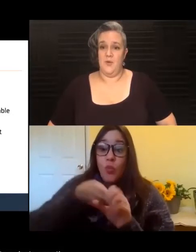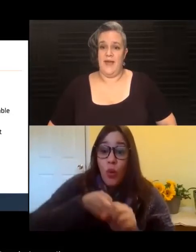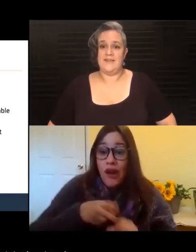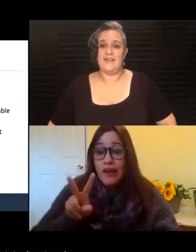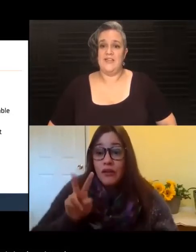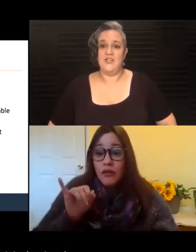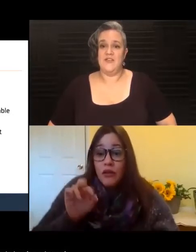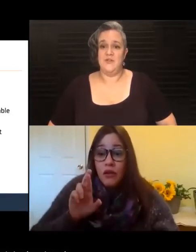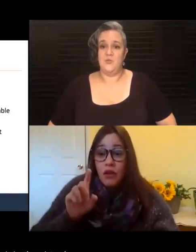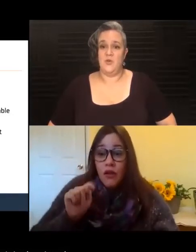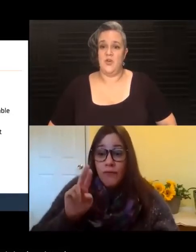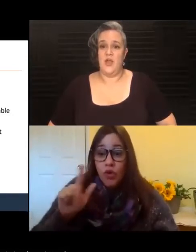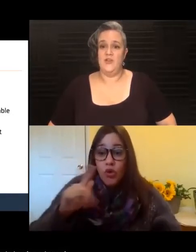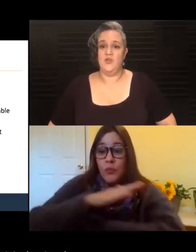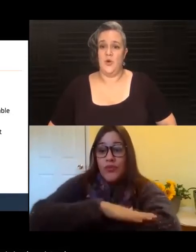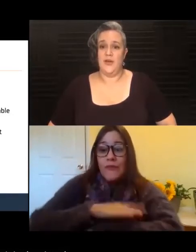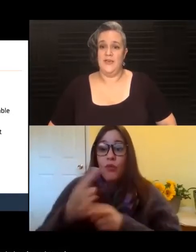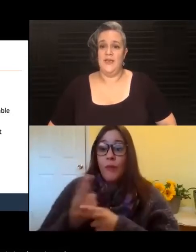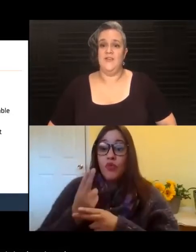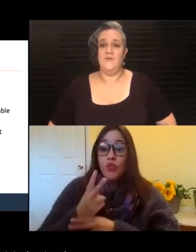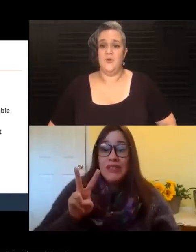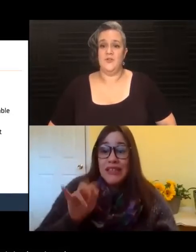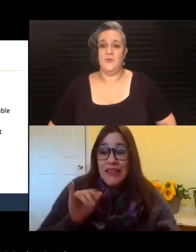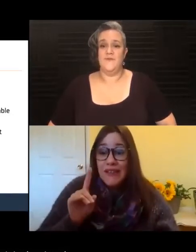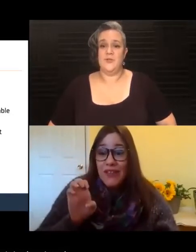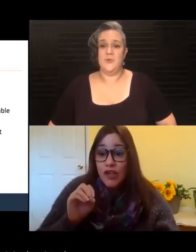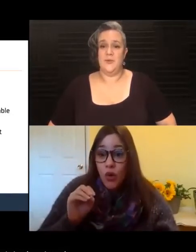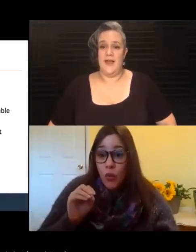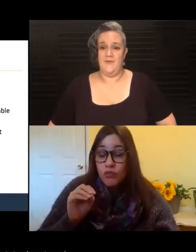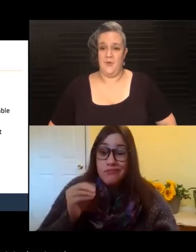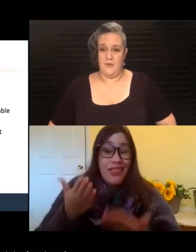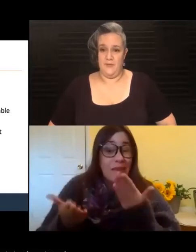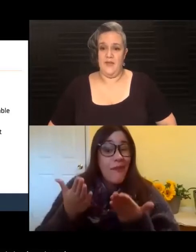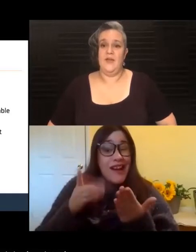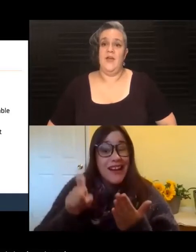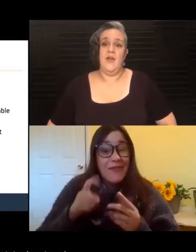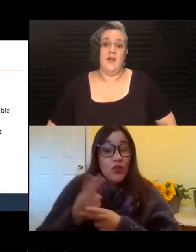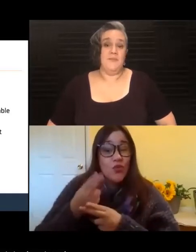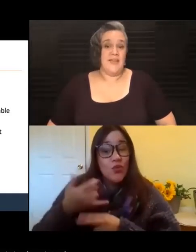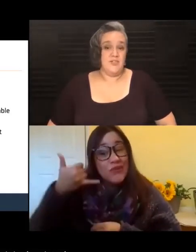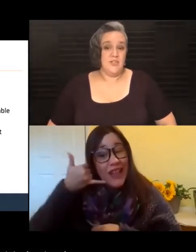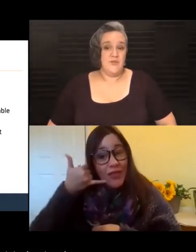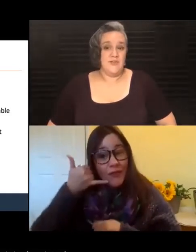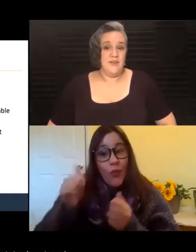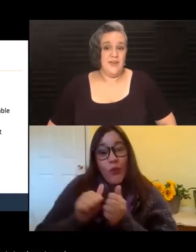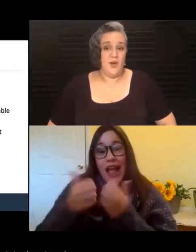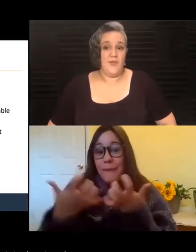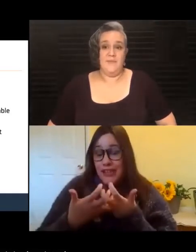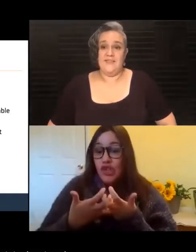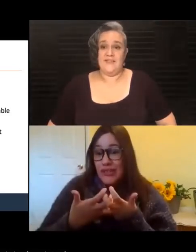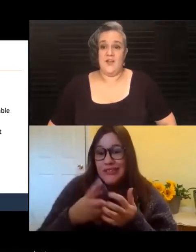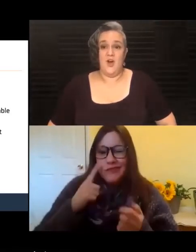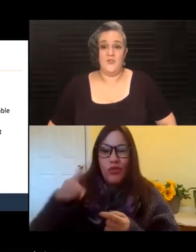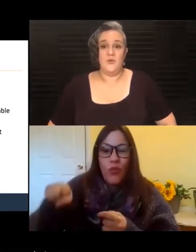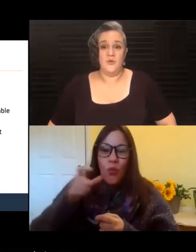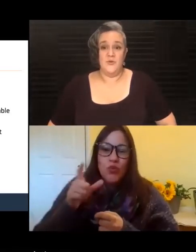other formats. Each individual can join the virtual platform, potentially using video. That